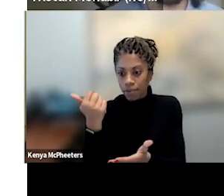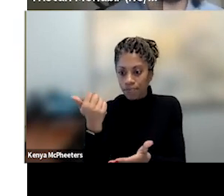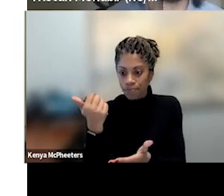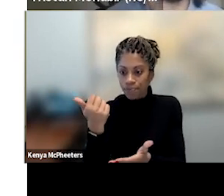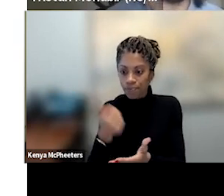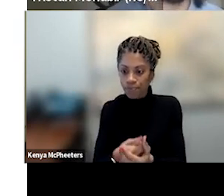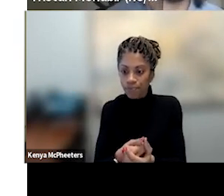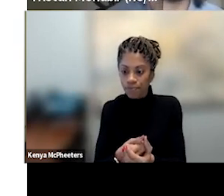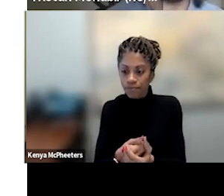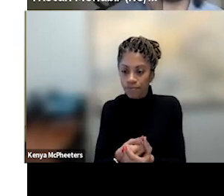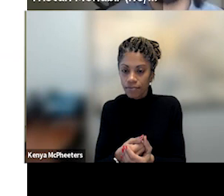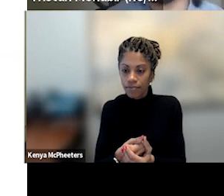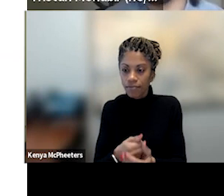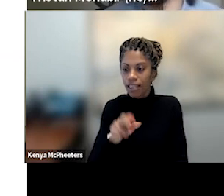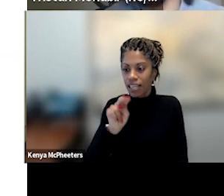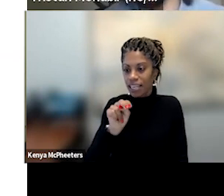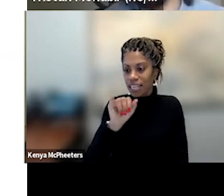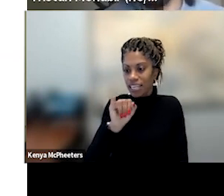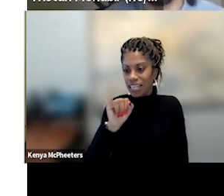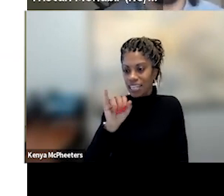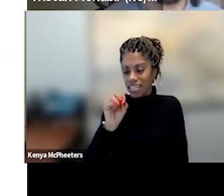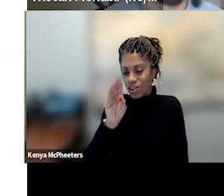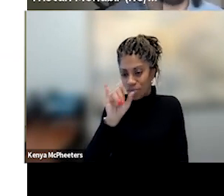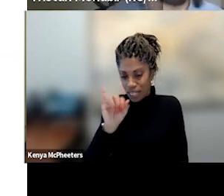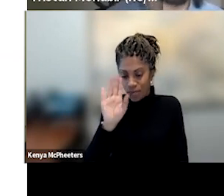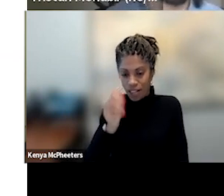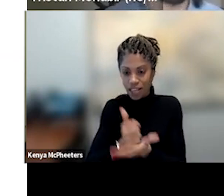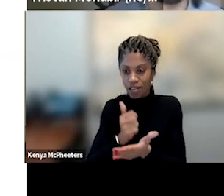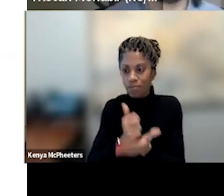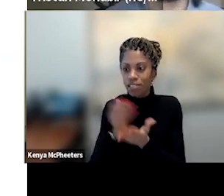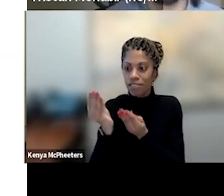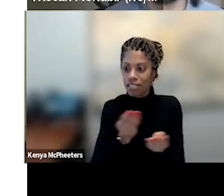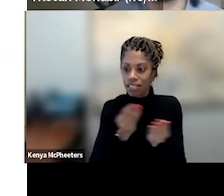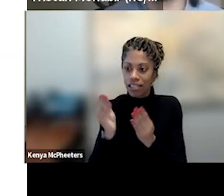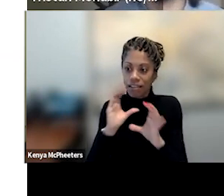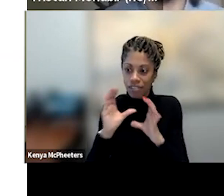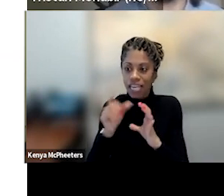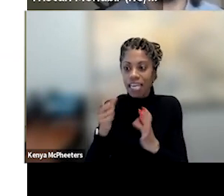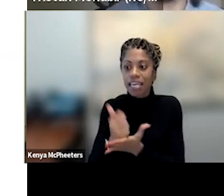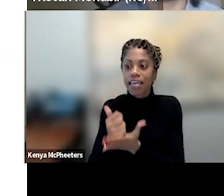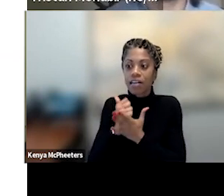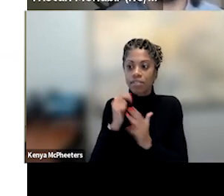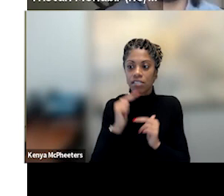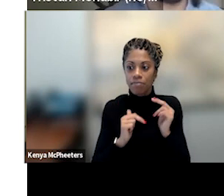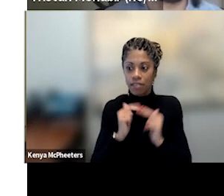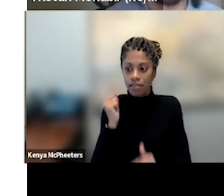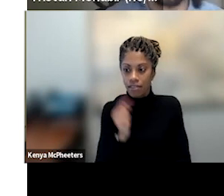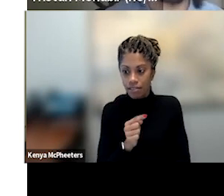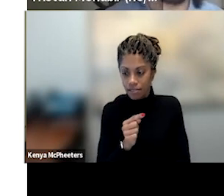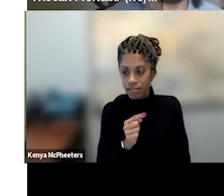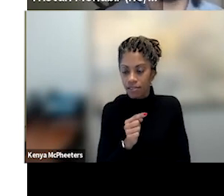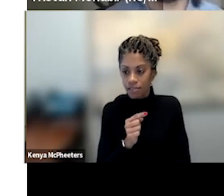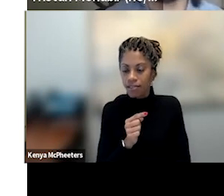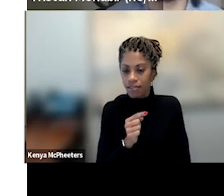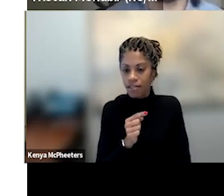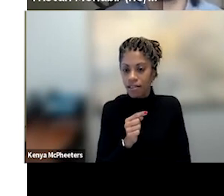Niiobli, who's helping moderate our conversation today, was one of the folks who helped us build this. Tanya Barrientos